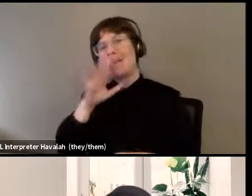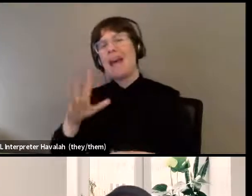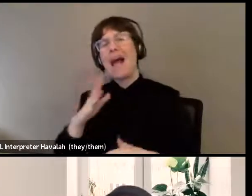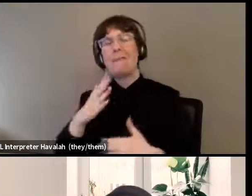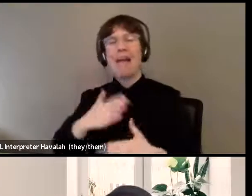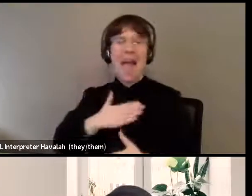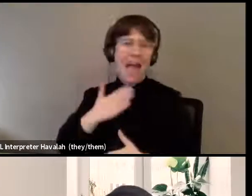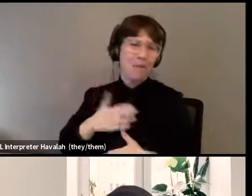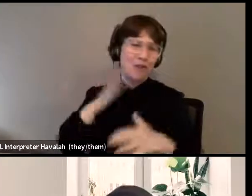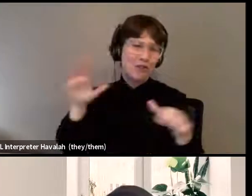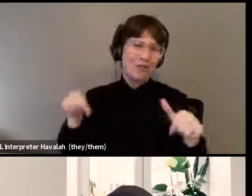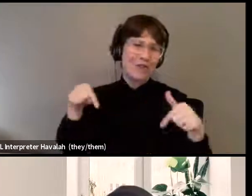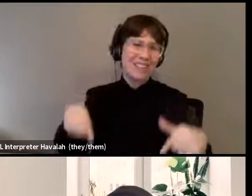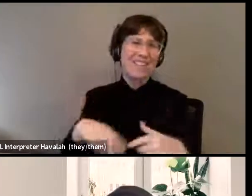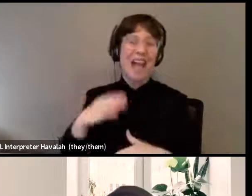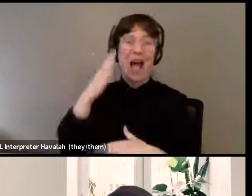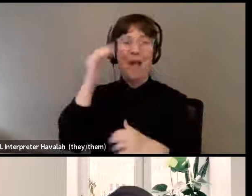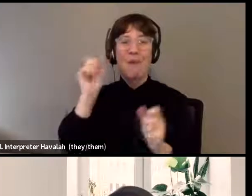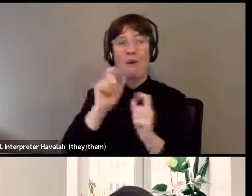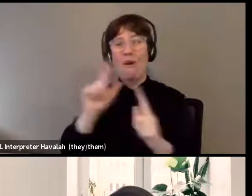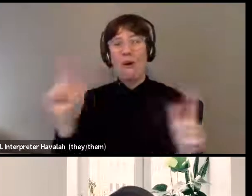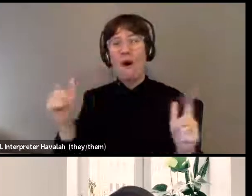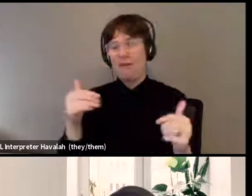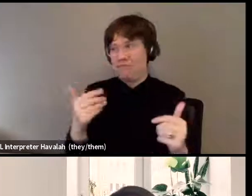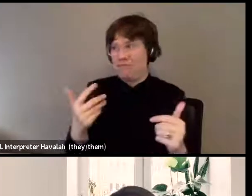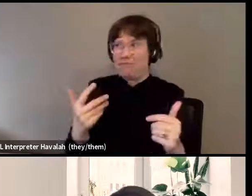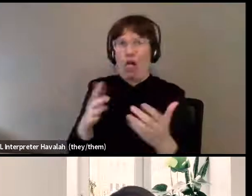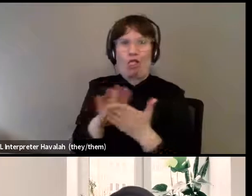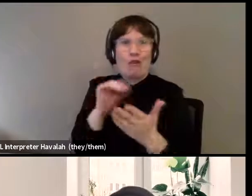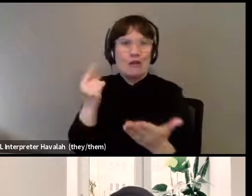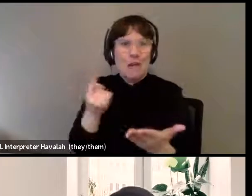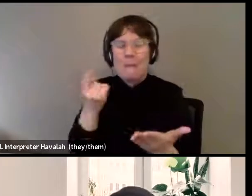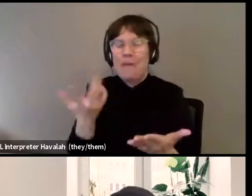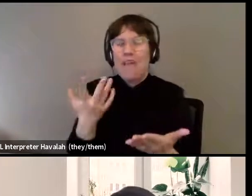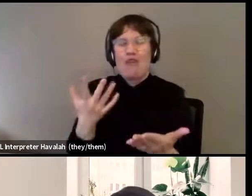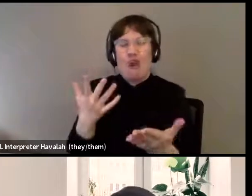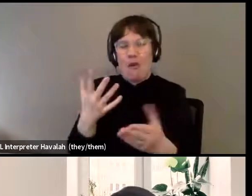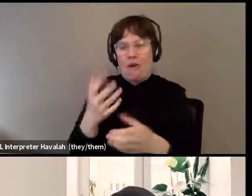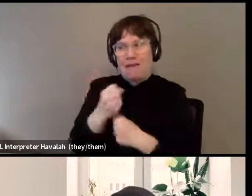I hope that everyone got something out of this.